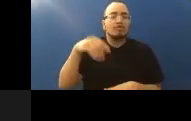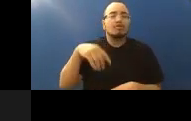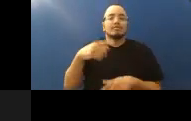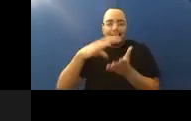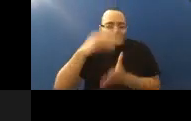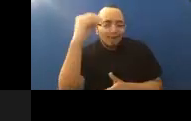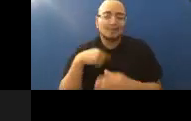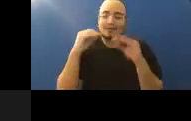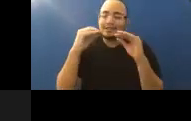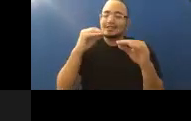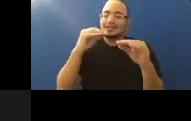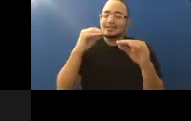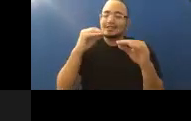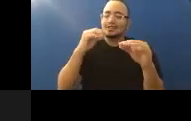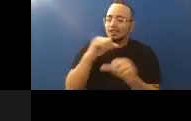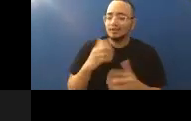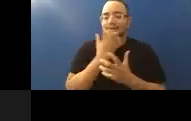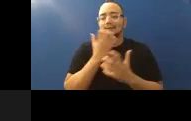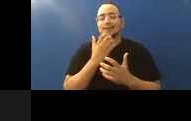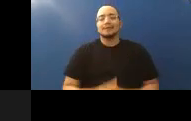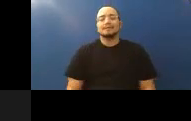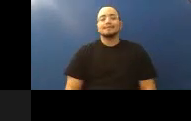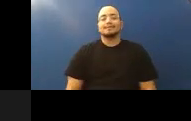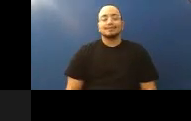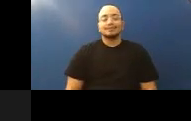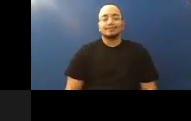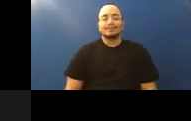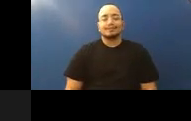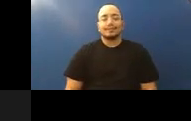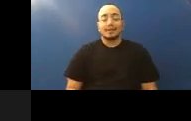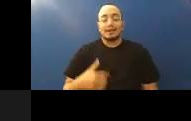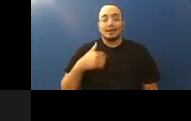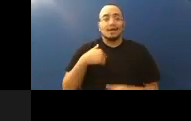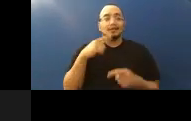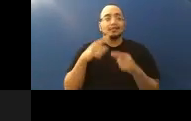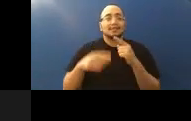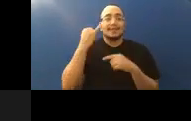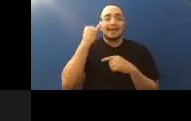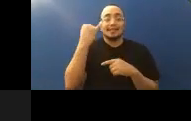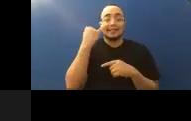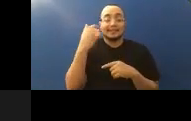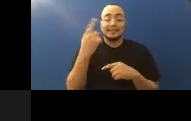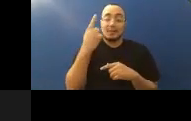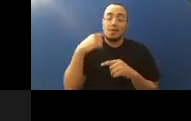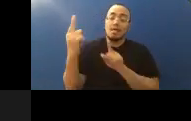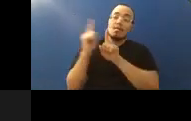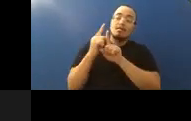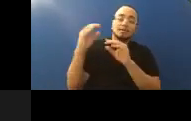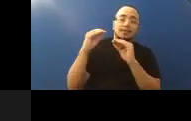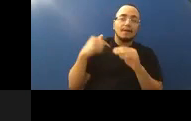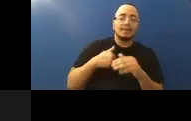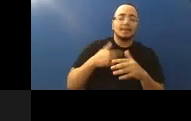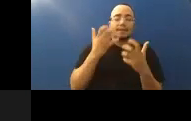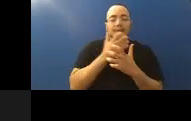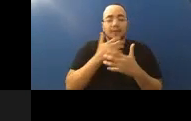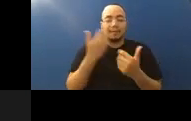spirit that I come with, is like, what was it that I needed at that time in my life that I wasn't getting? That, you know, that's the question I always ask.